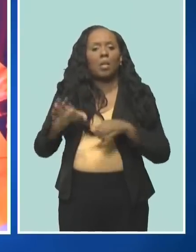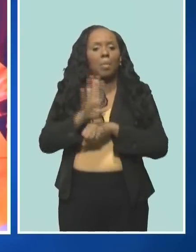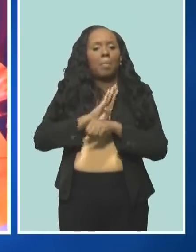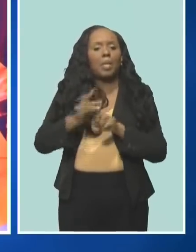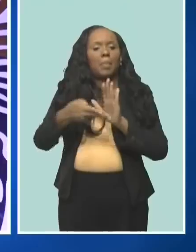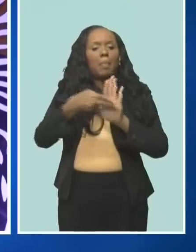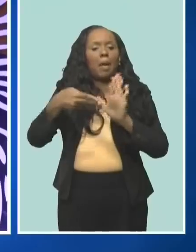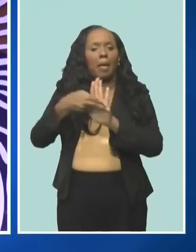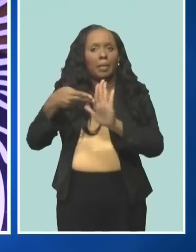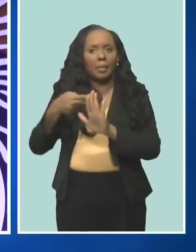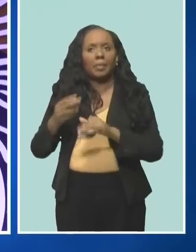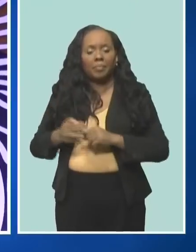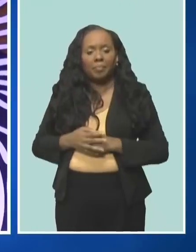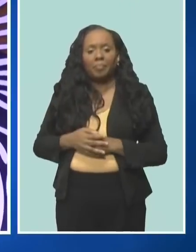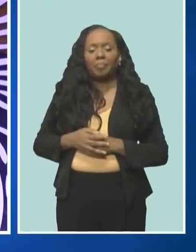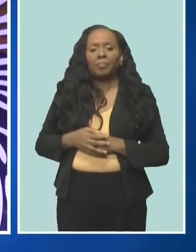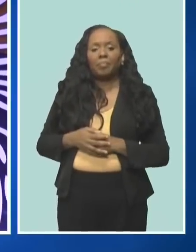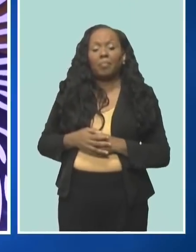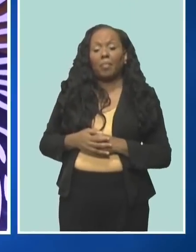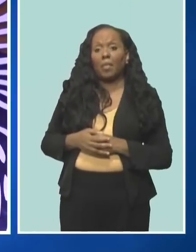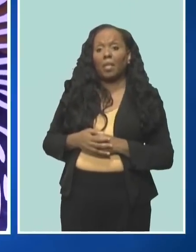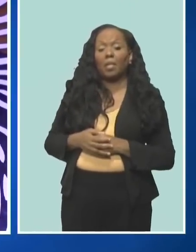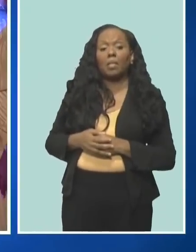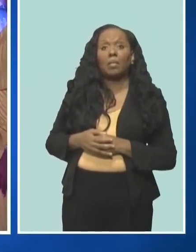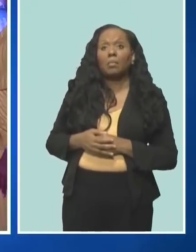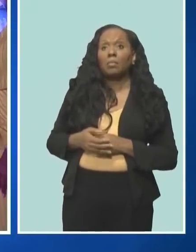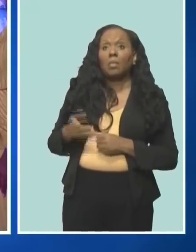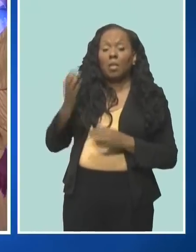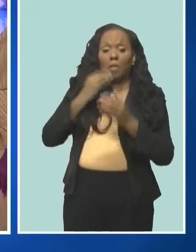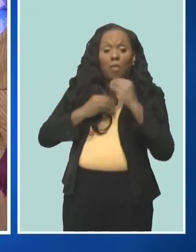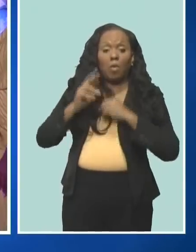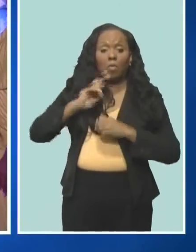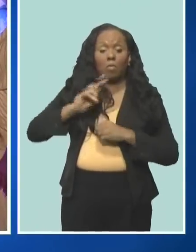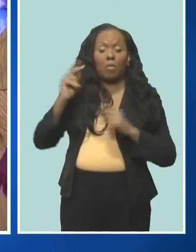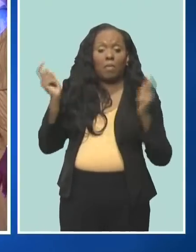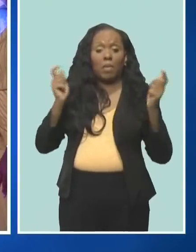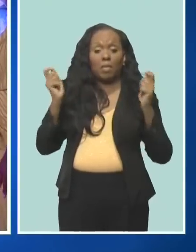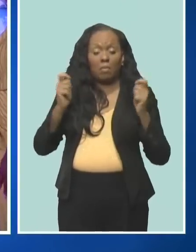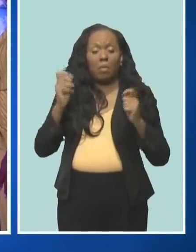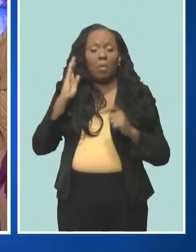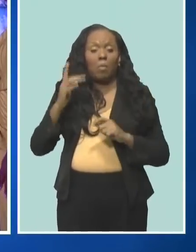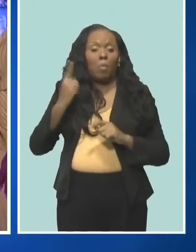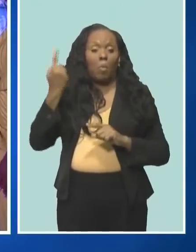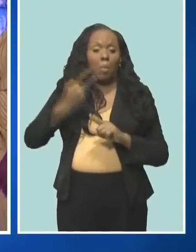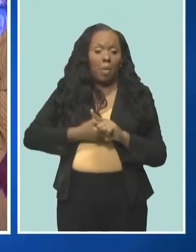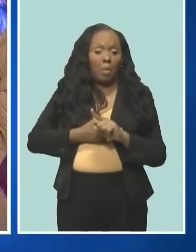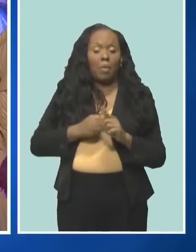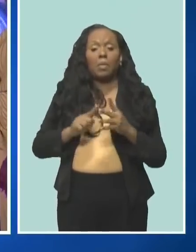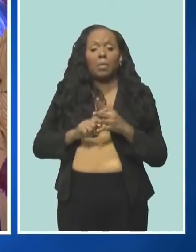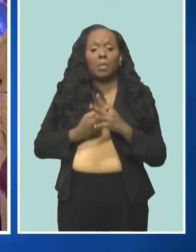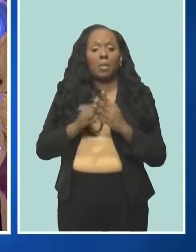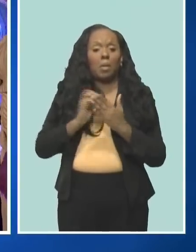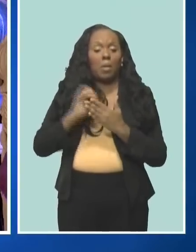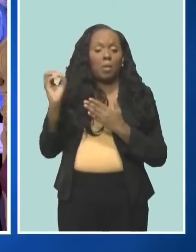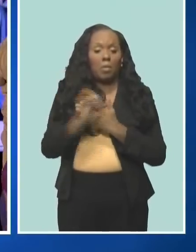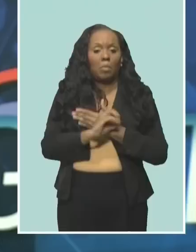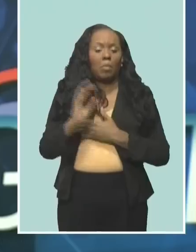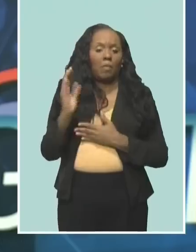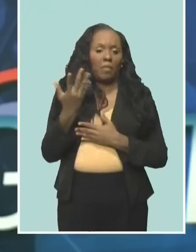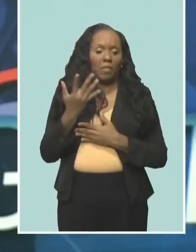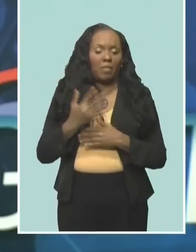festival. The month-long Barbados Food and Rum Festival will start on October 5th. Trevor Thorpe, CBC